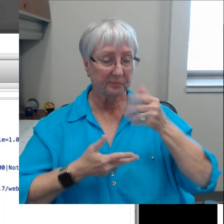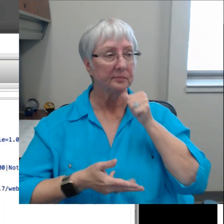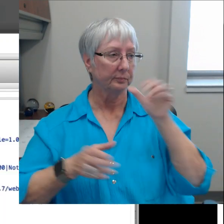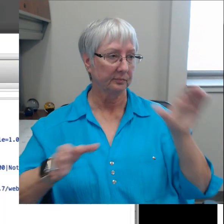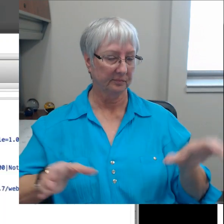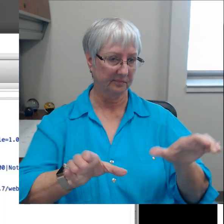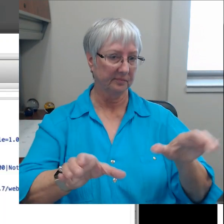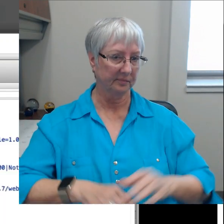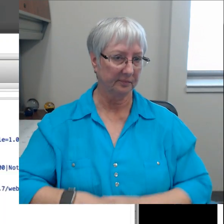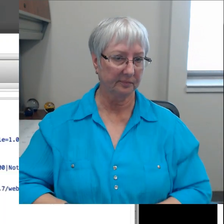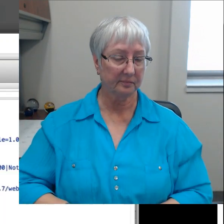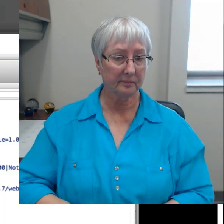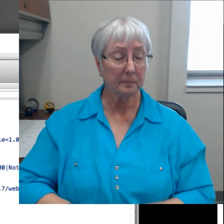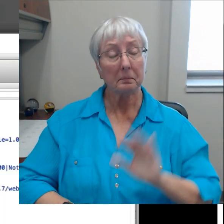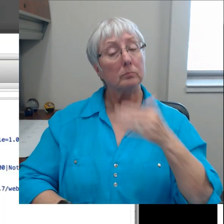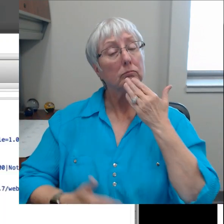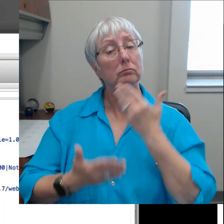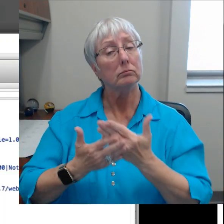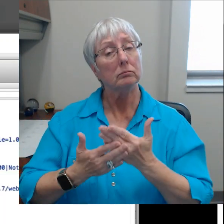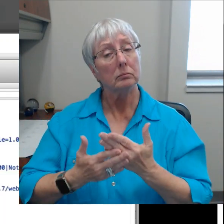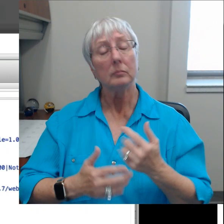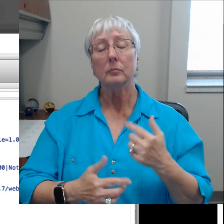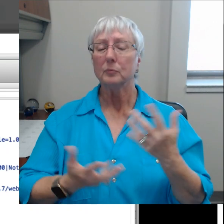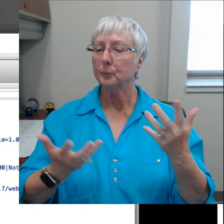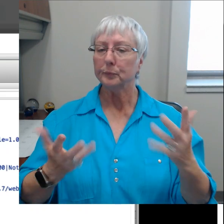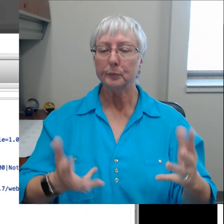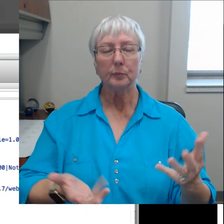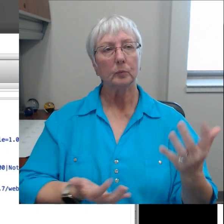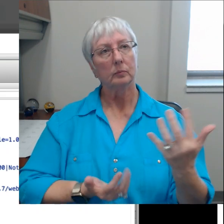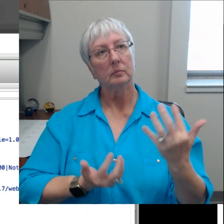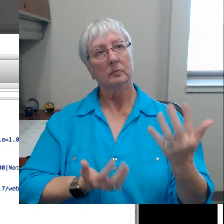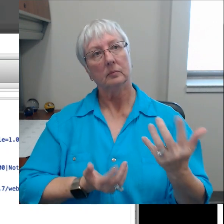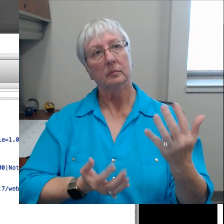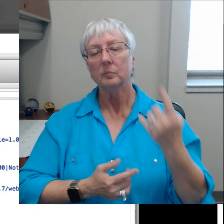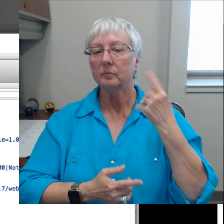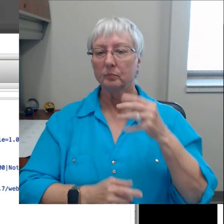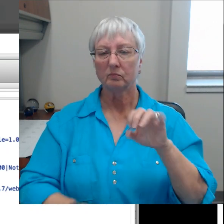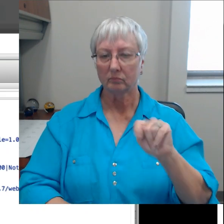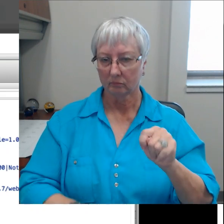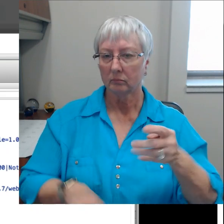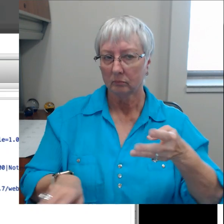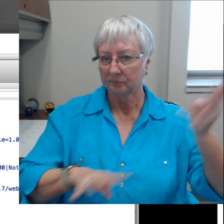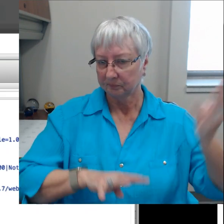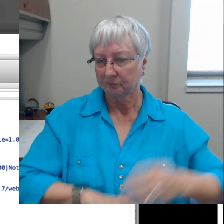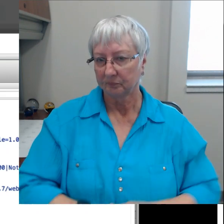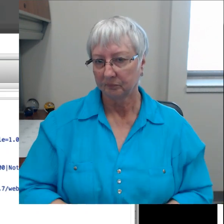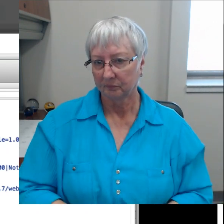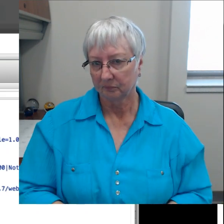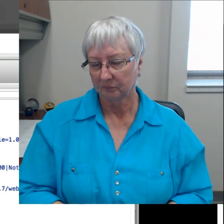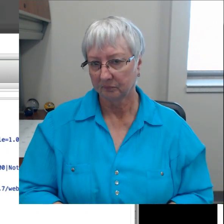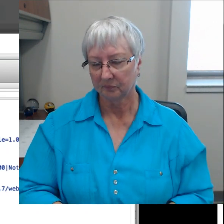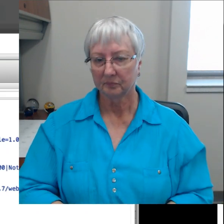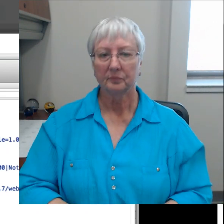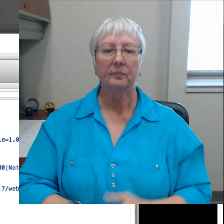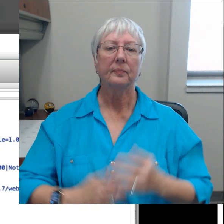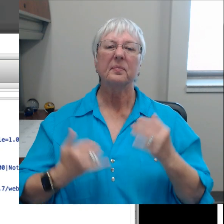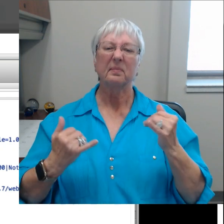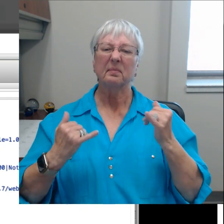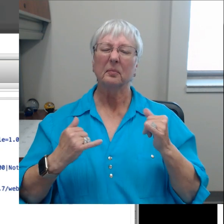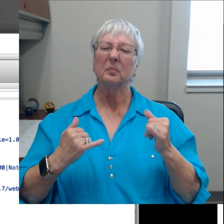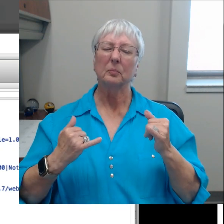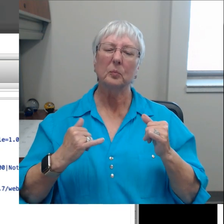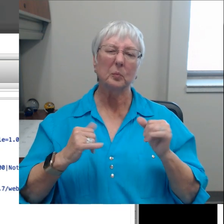And that's actually quite useful because you don't want to wait forever for a font to load if it's not going to load. I'll take out our fake demonstration font, and now we can do a